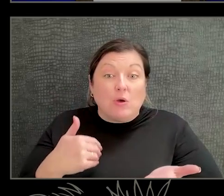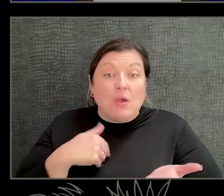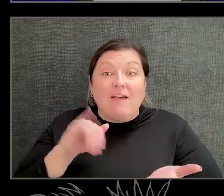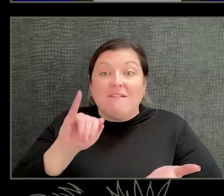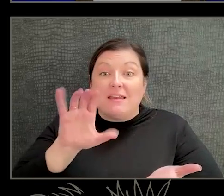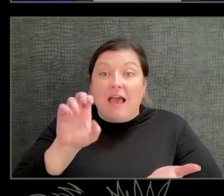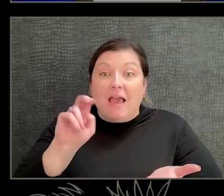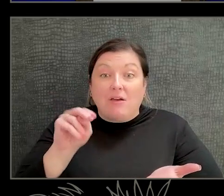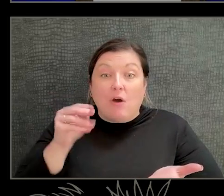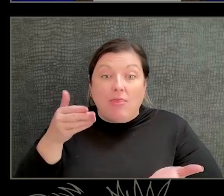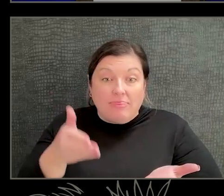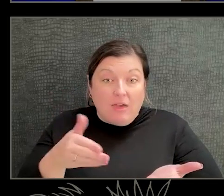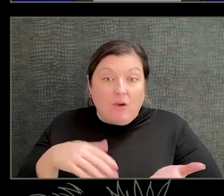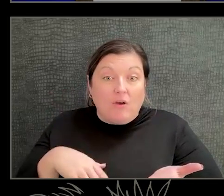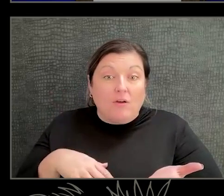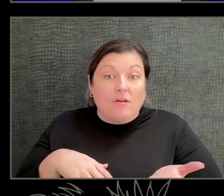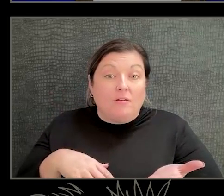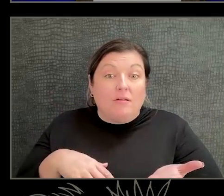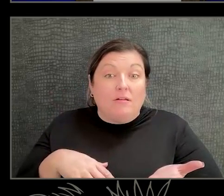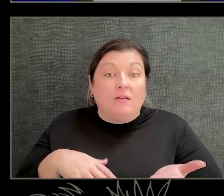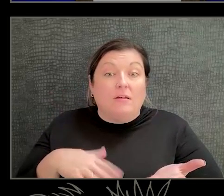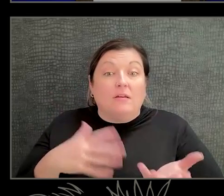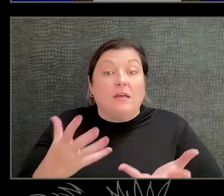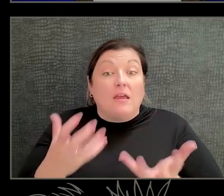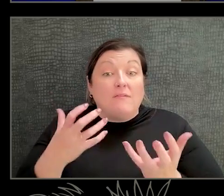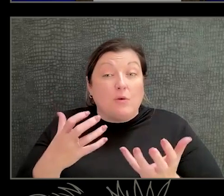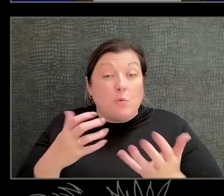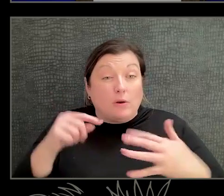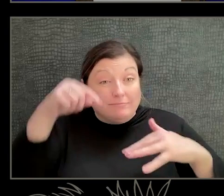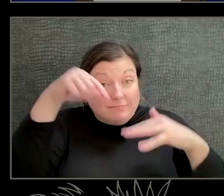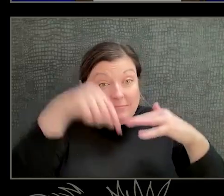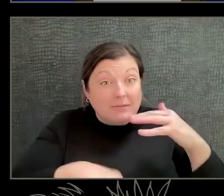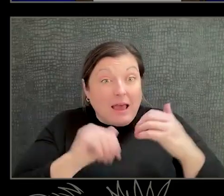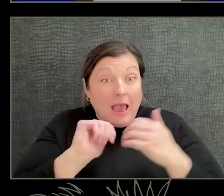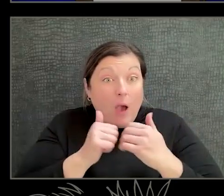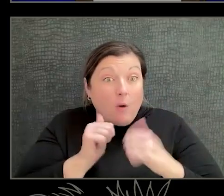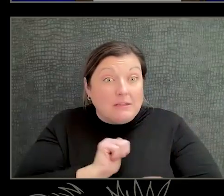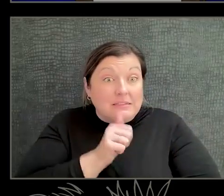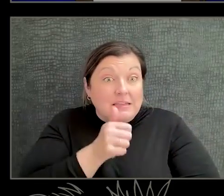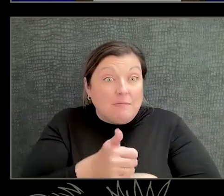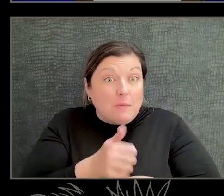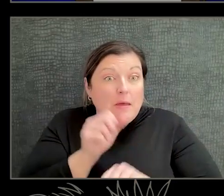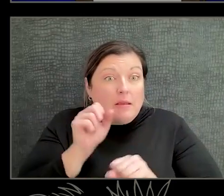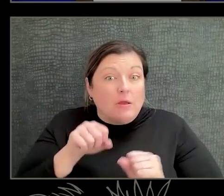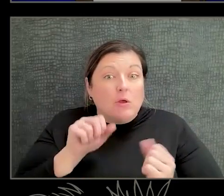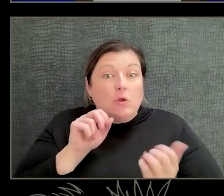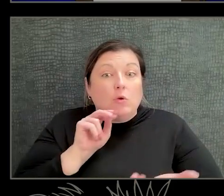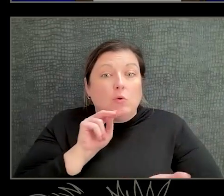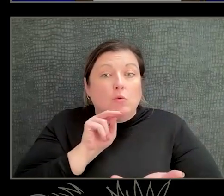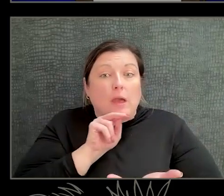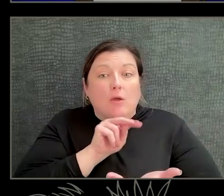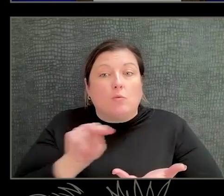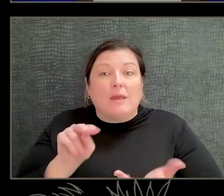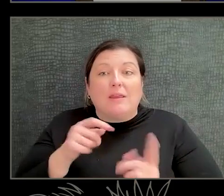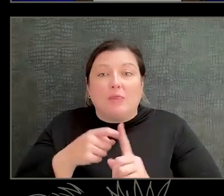So if you want to like get more in depth into how it's implemented, you can, of course, read the source code.